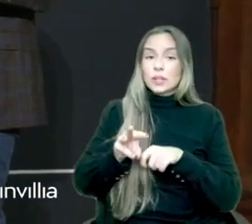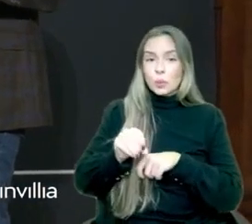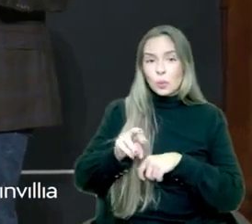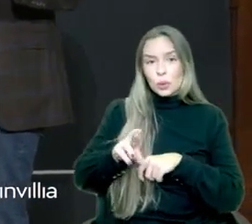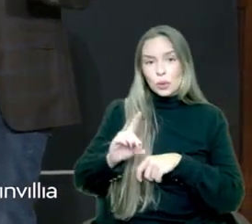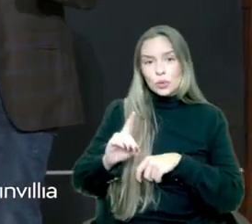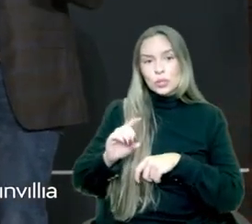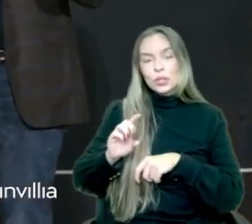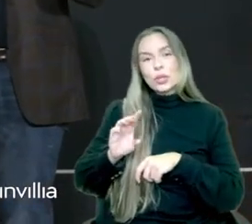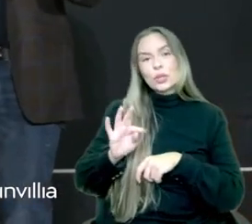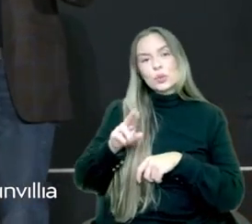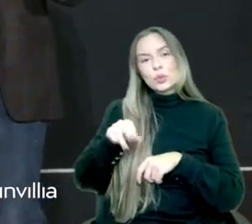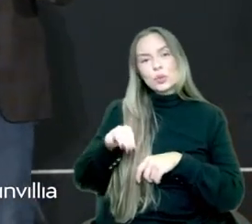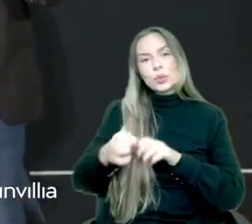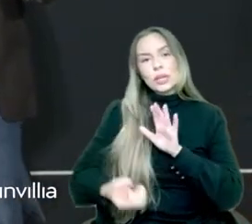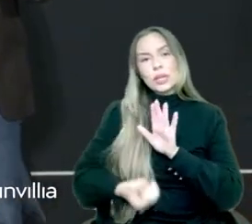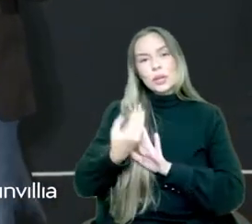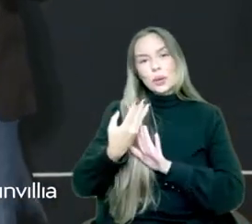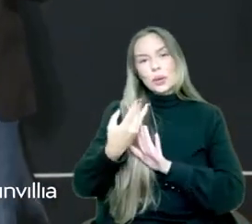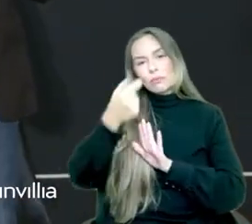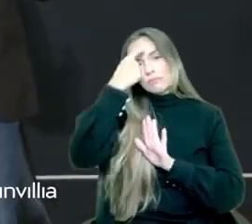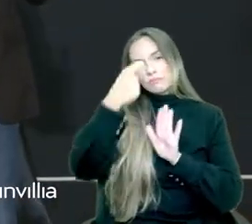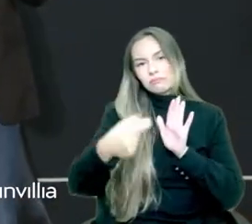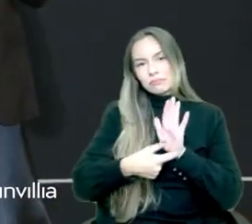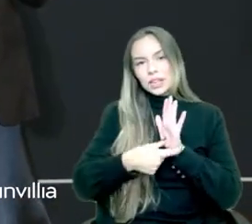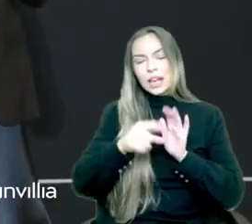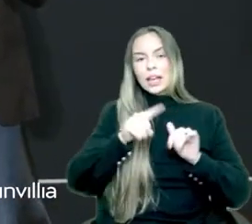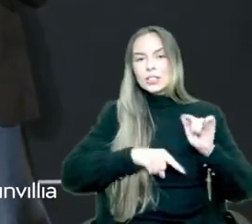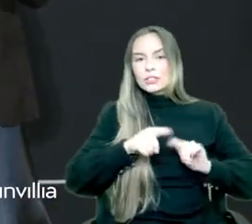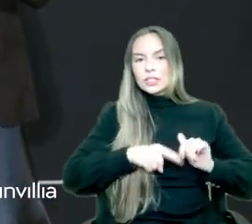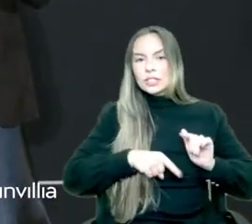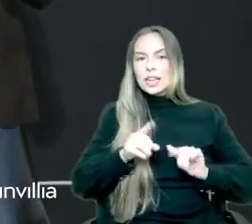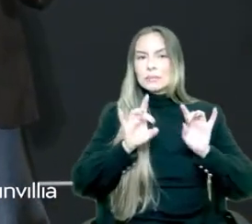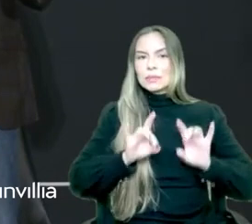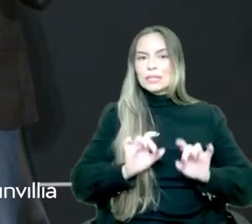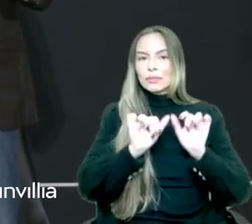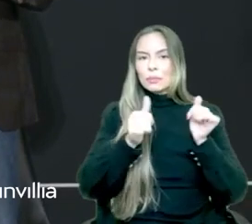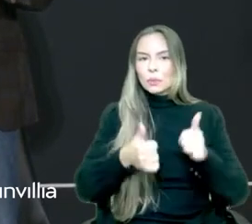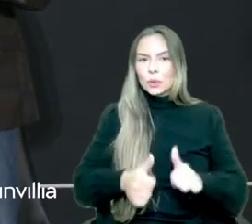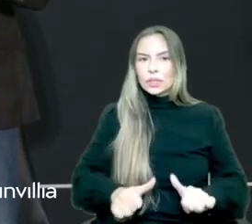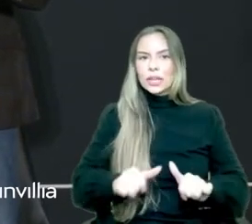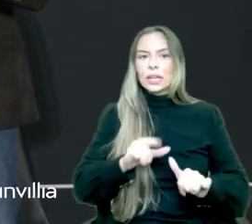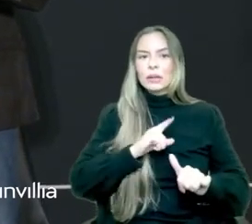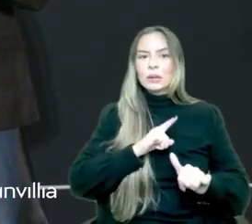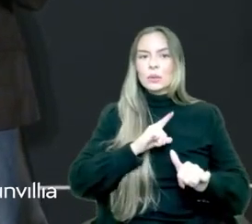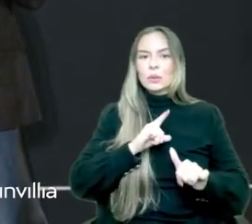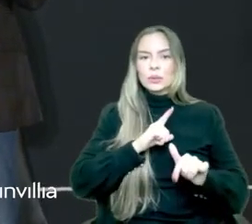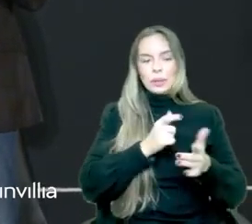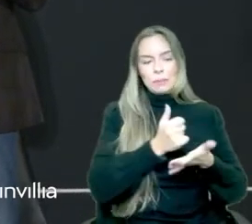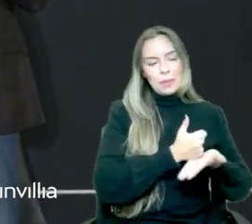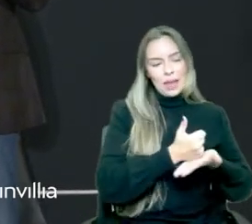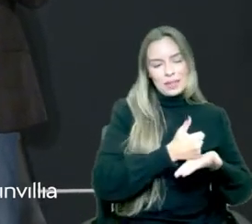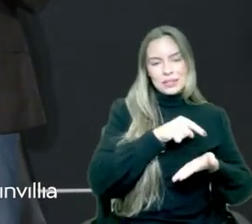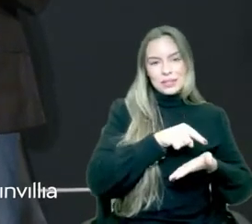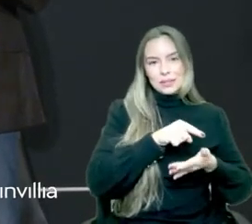what we call task-specific models. They're derivatives of our foundation models that do